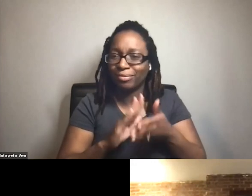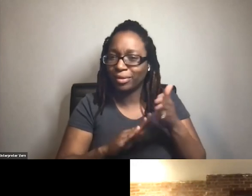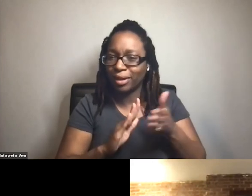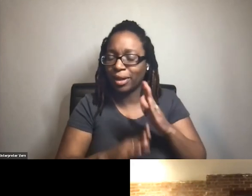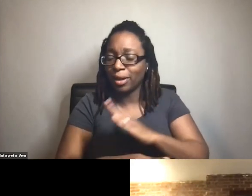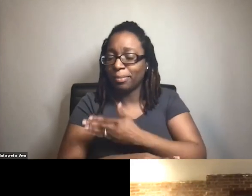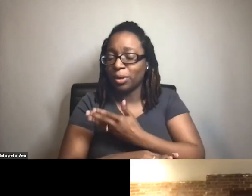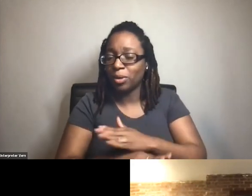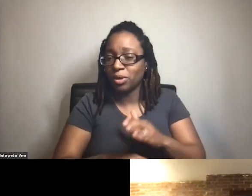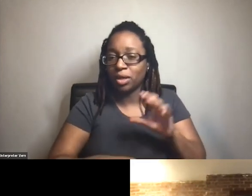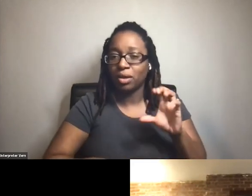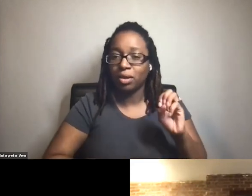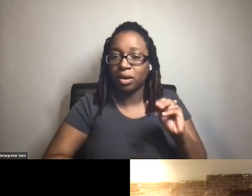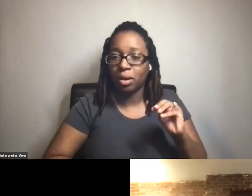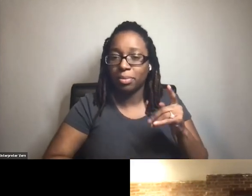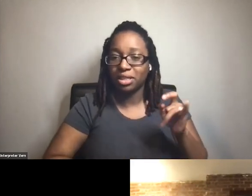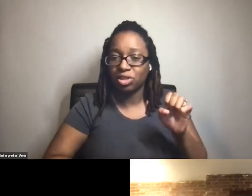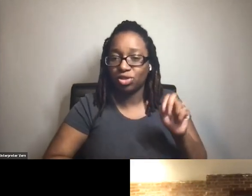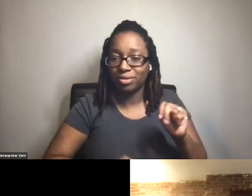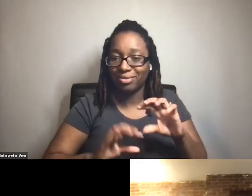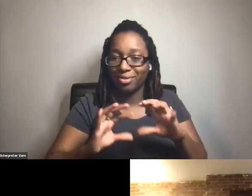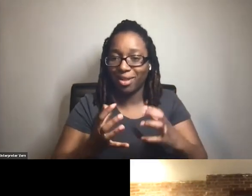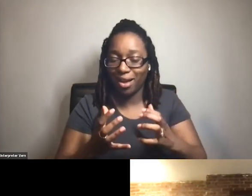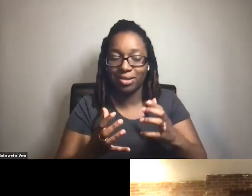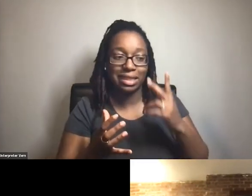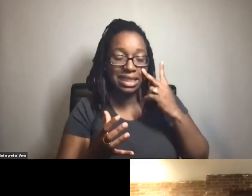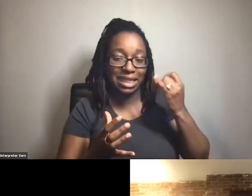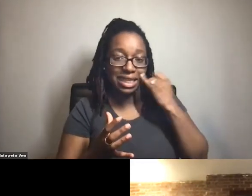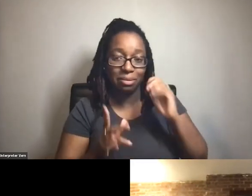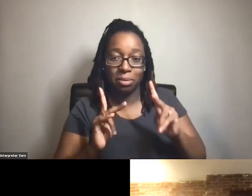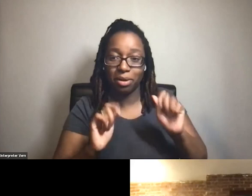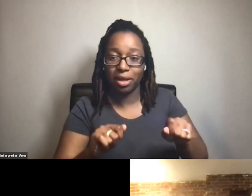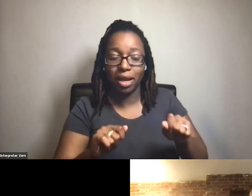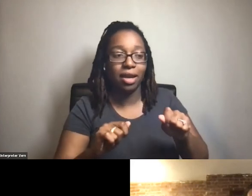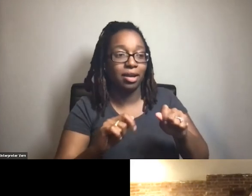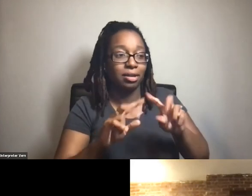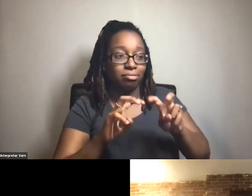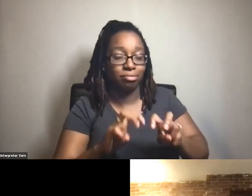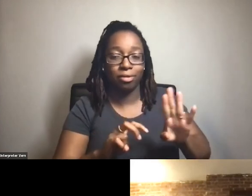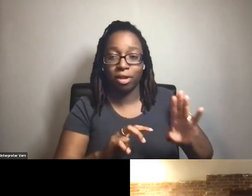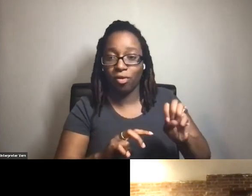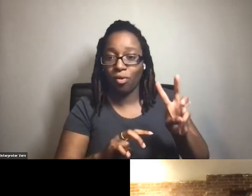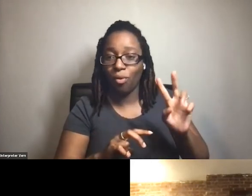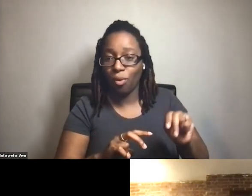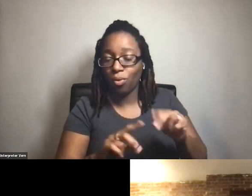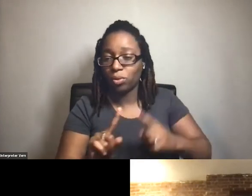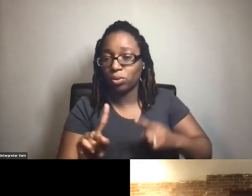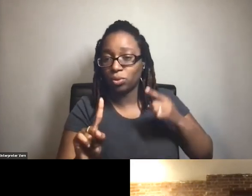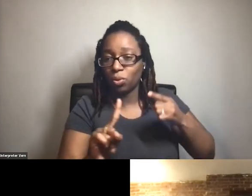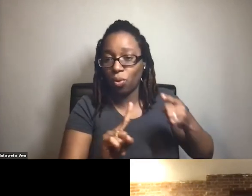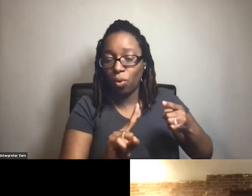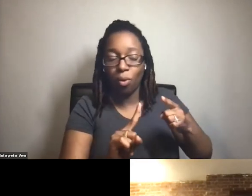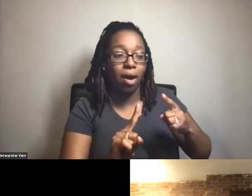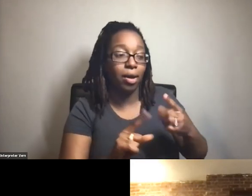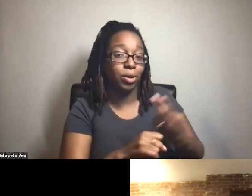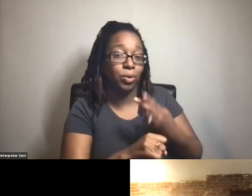class and giving it to people to compose their own scores and having that culminate in a final performance. So they're using